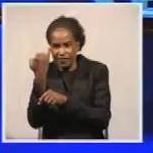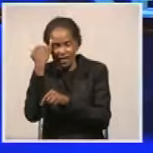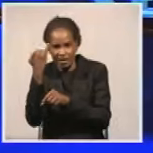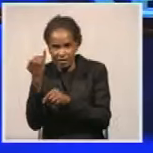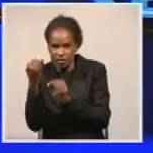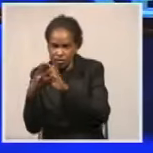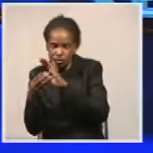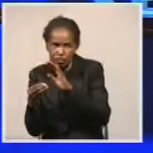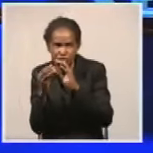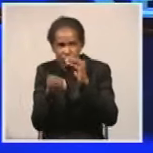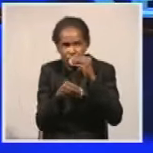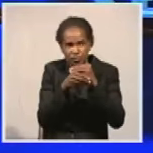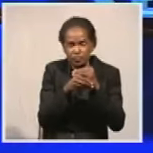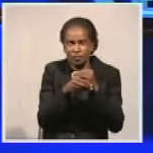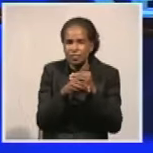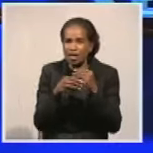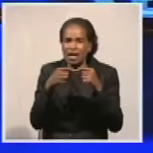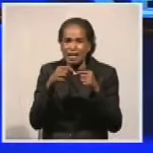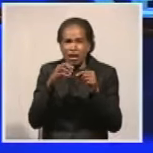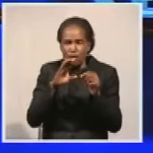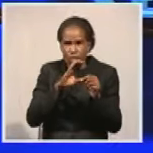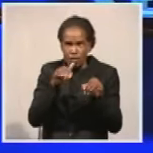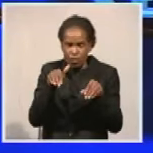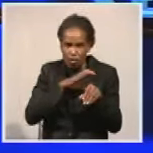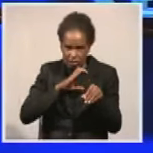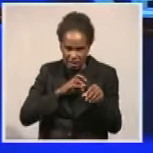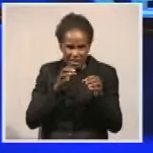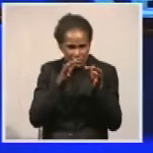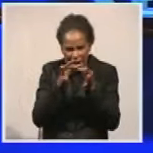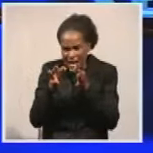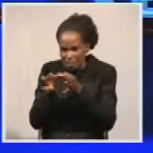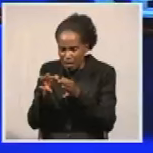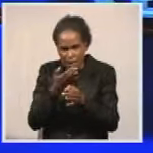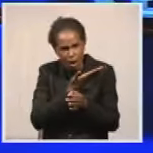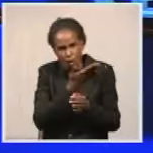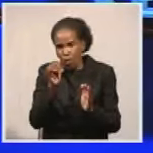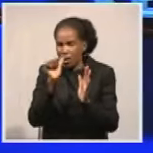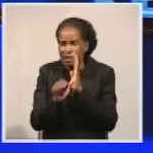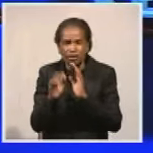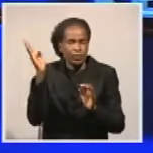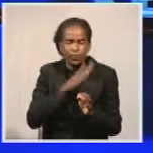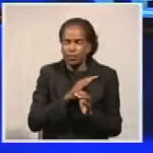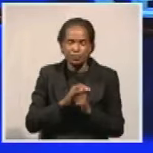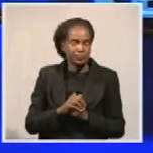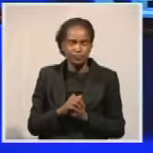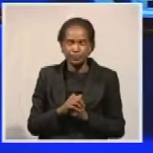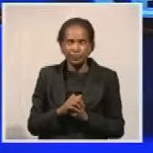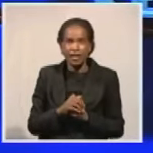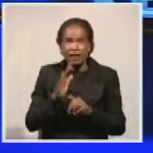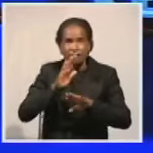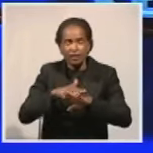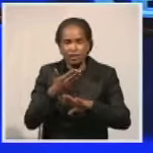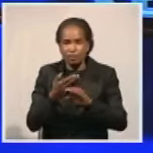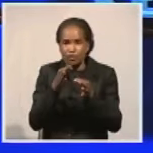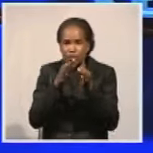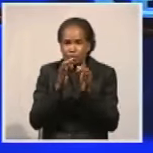many of those articles. When you talk about